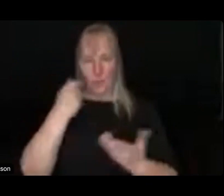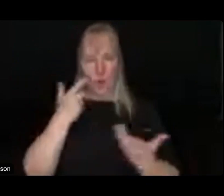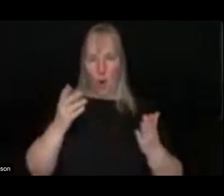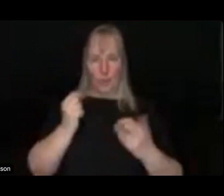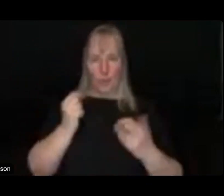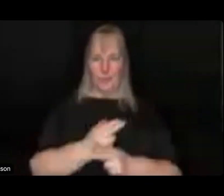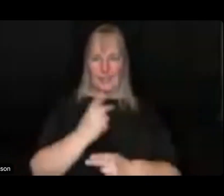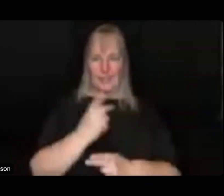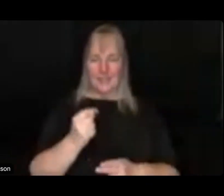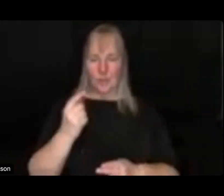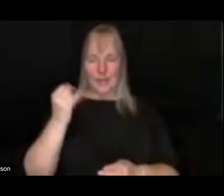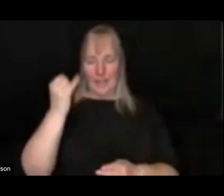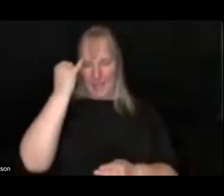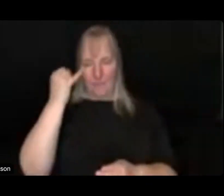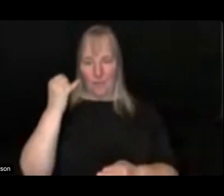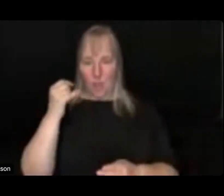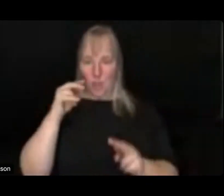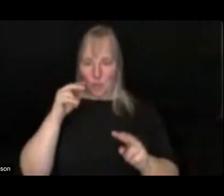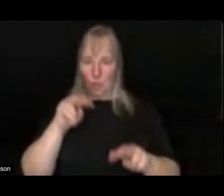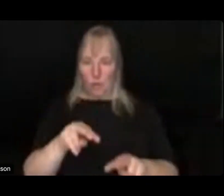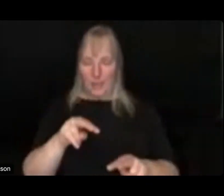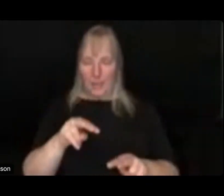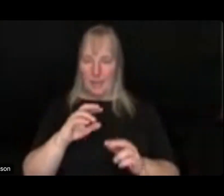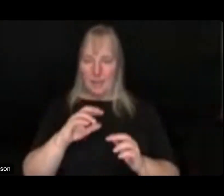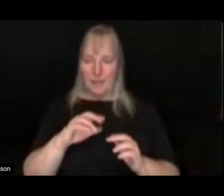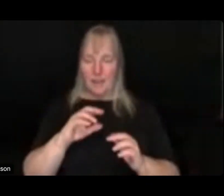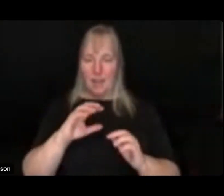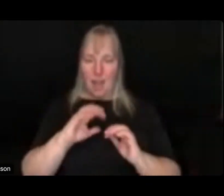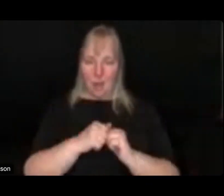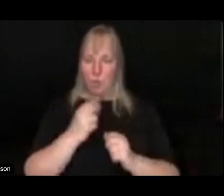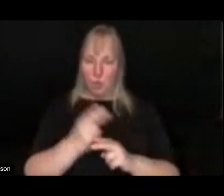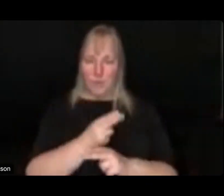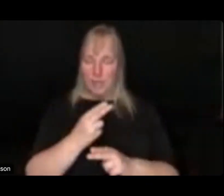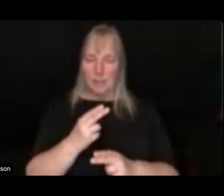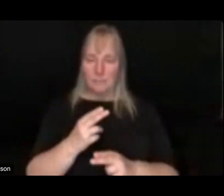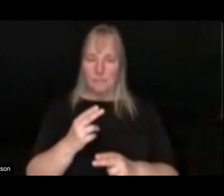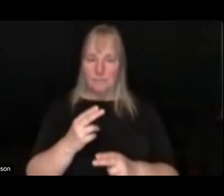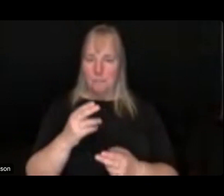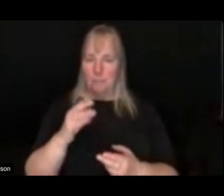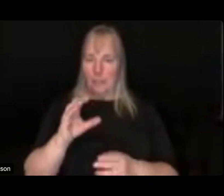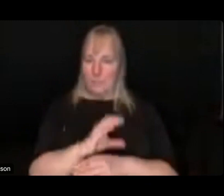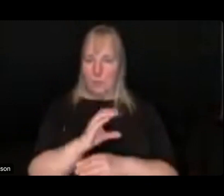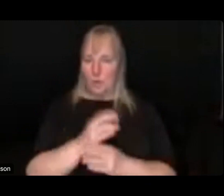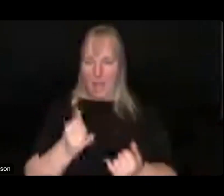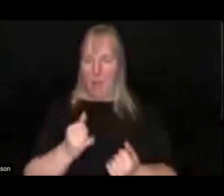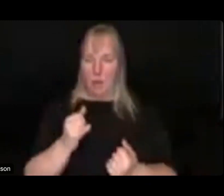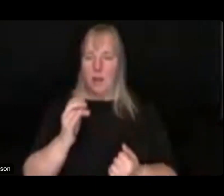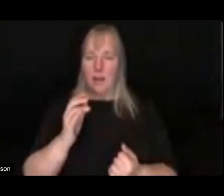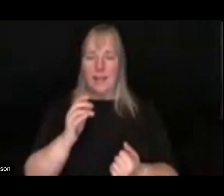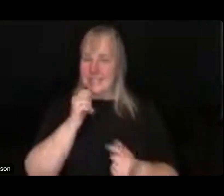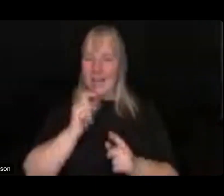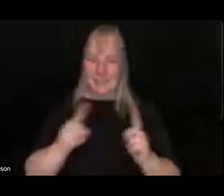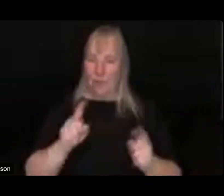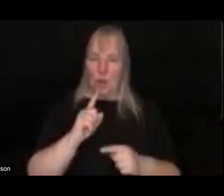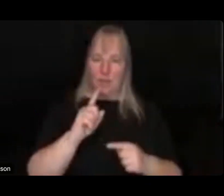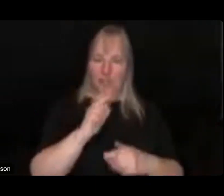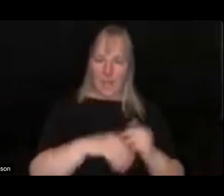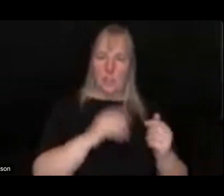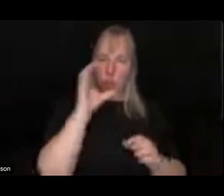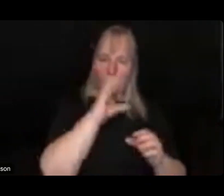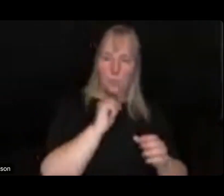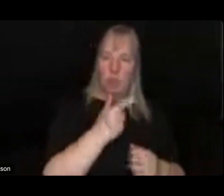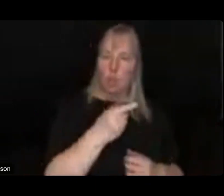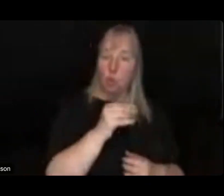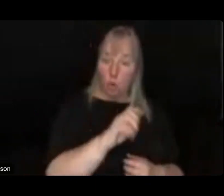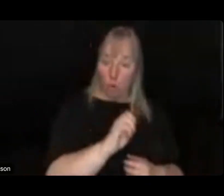now, it really isn't any different than when you were using Google, right? When we were searching with Google 7 years ago, you now can search with